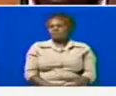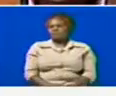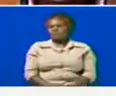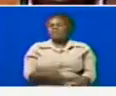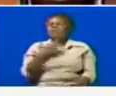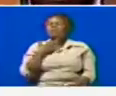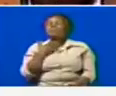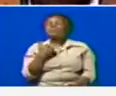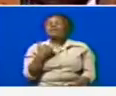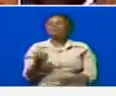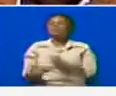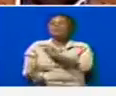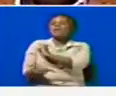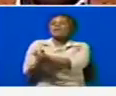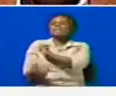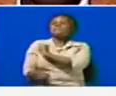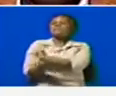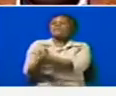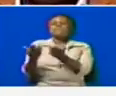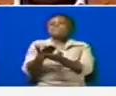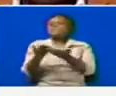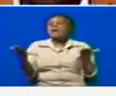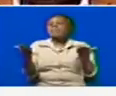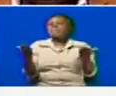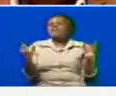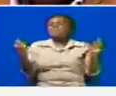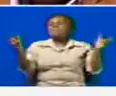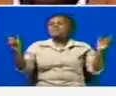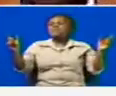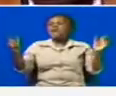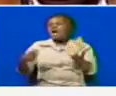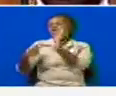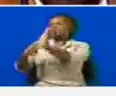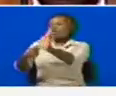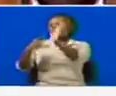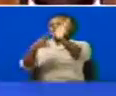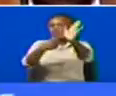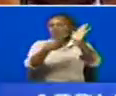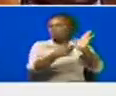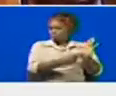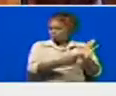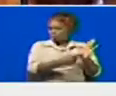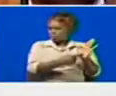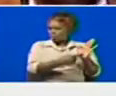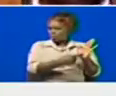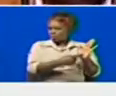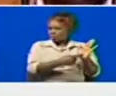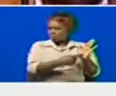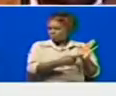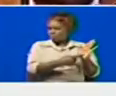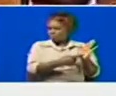I'd like to clarify something circulating in the media as regards to